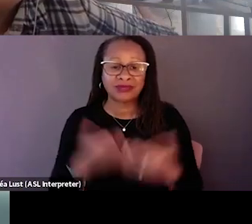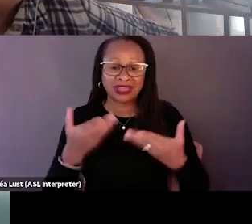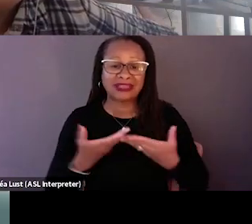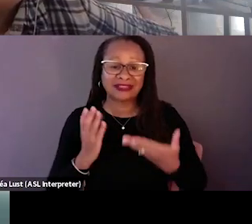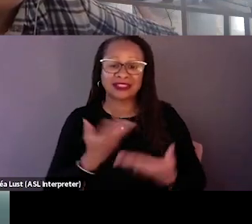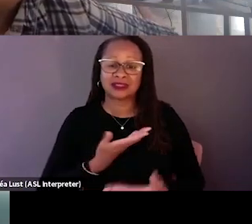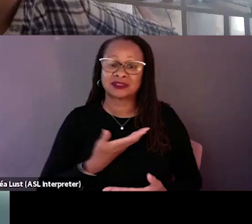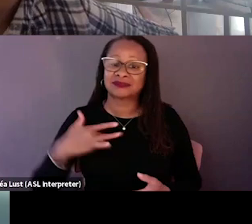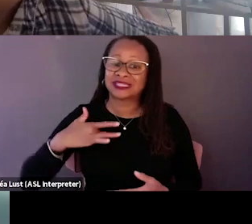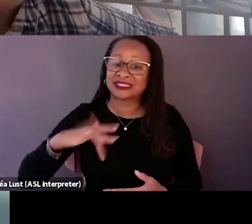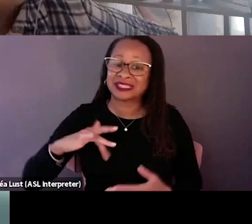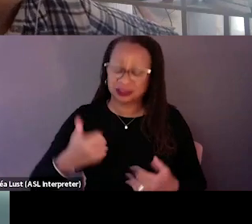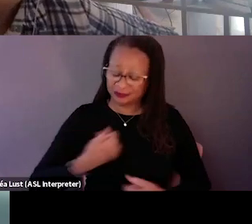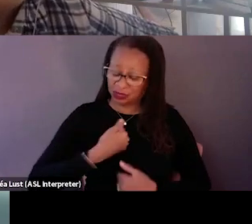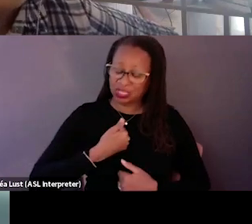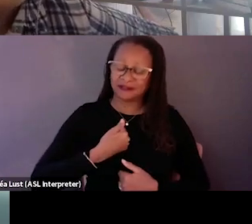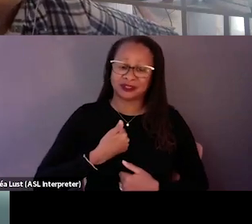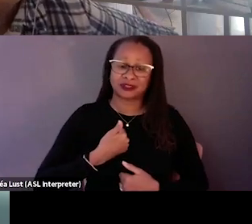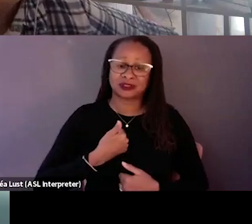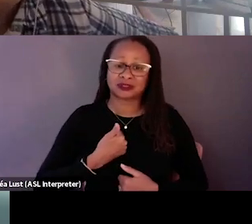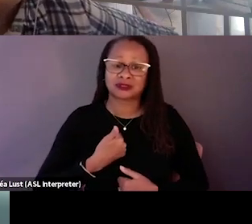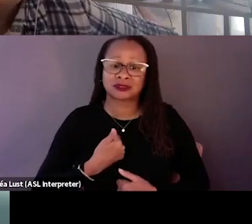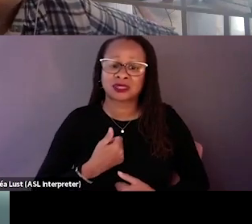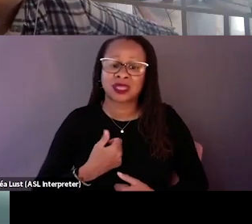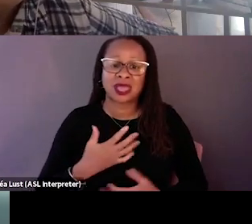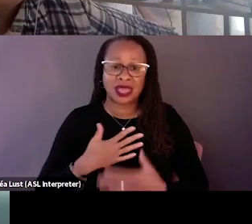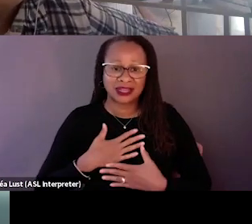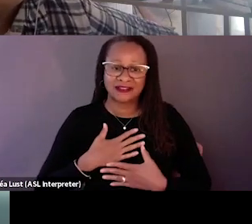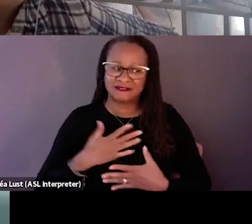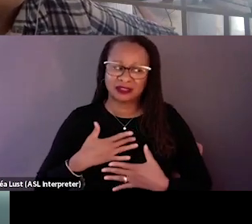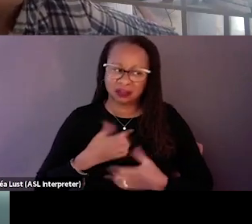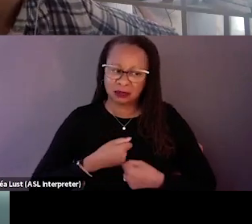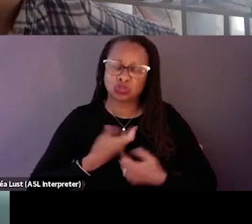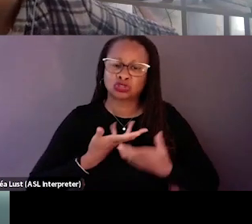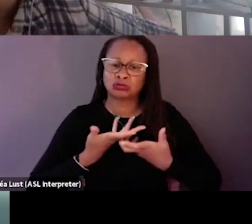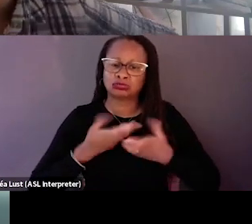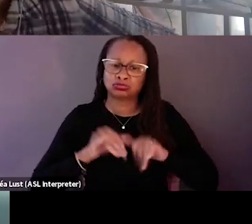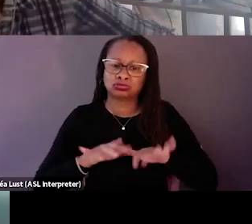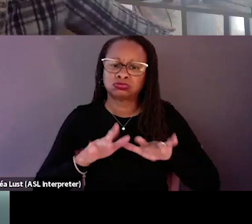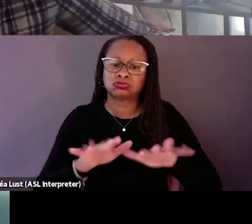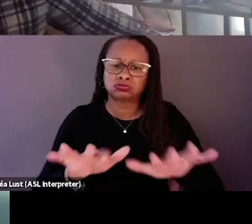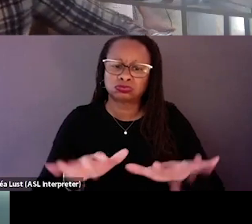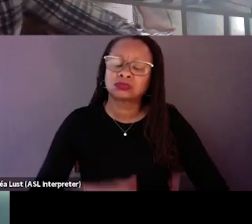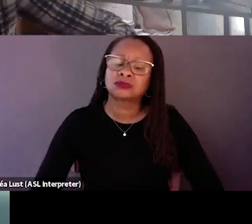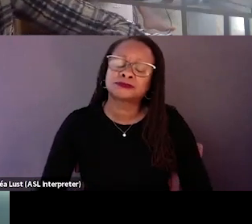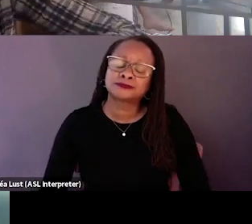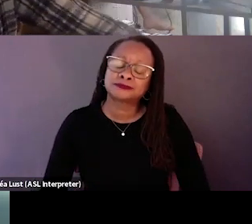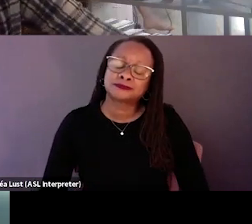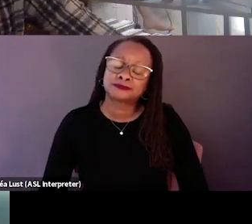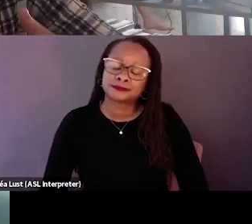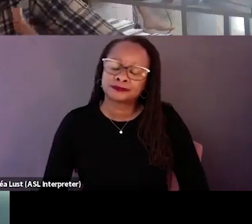of self, and anyway, it resonates emotionally. Mm. And it